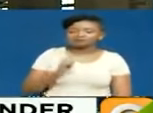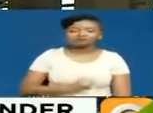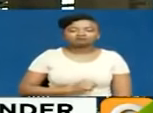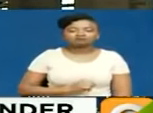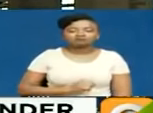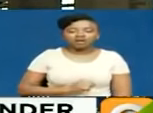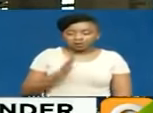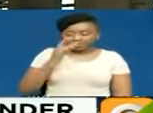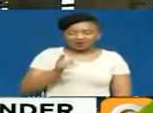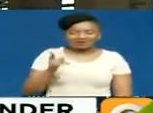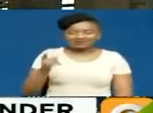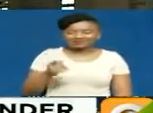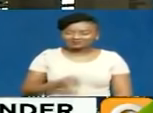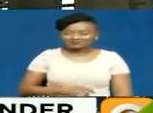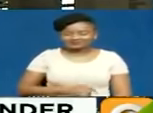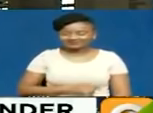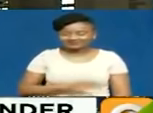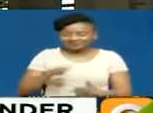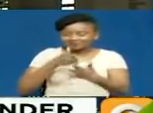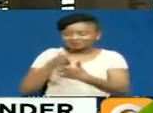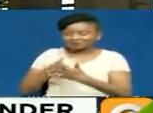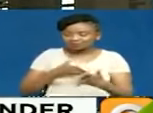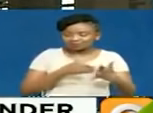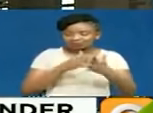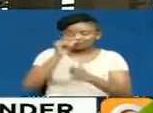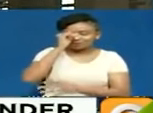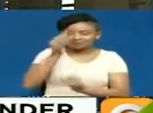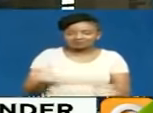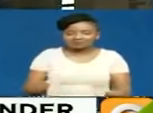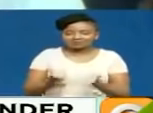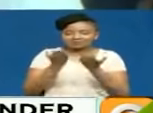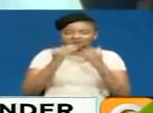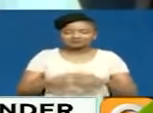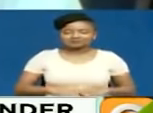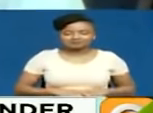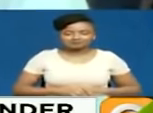way, accusing him of being a stumbling block in government.